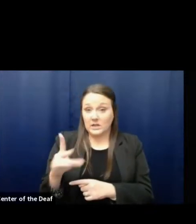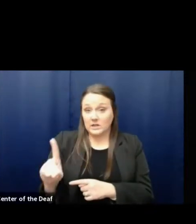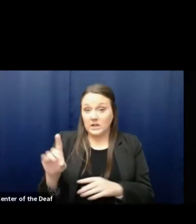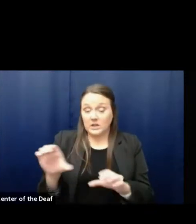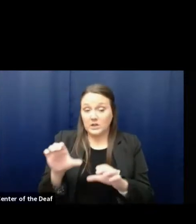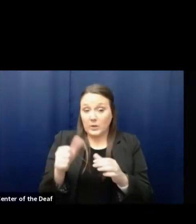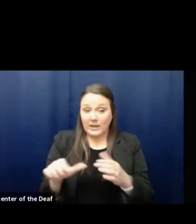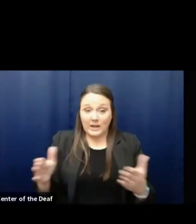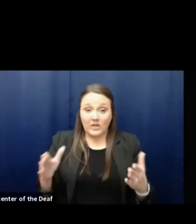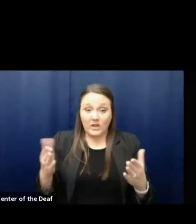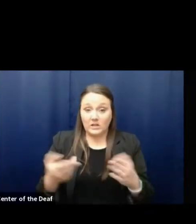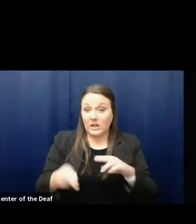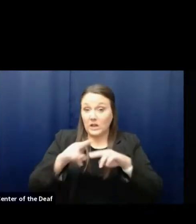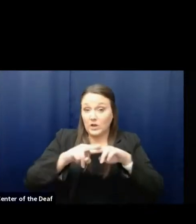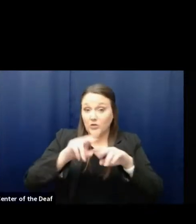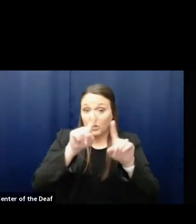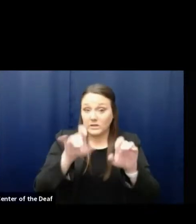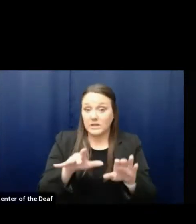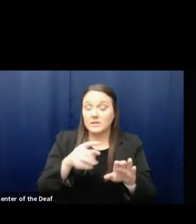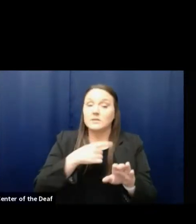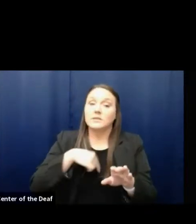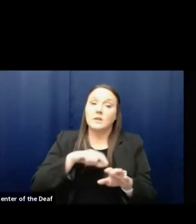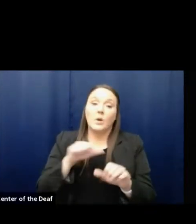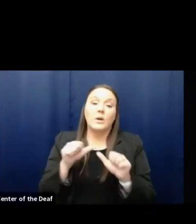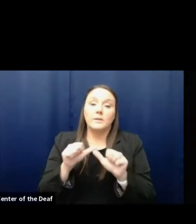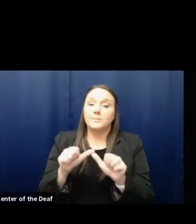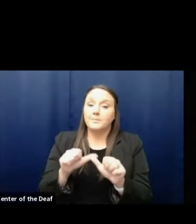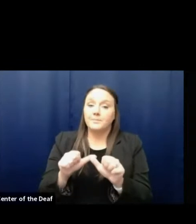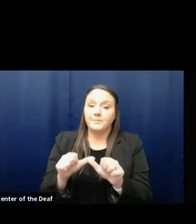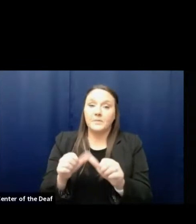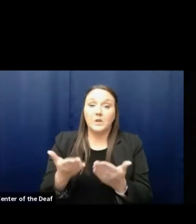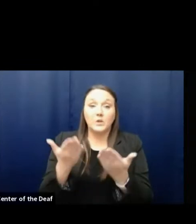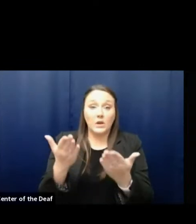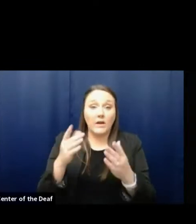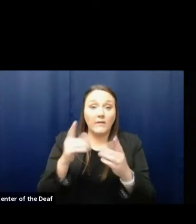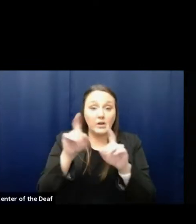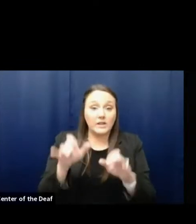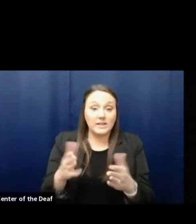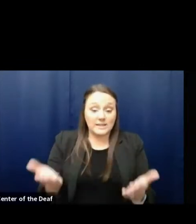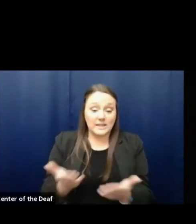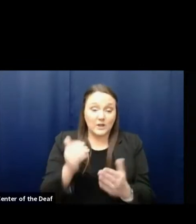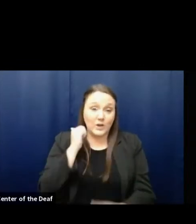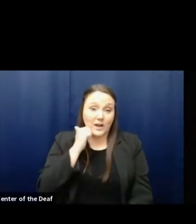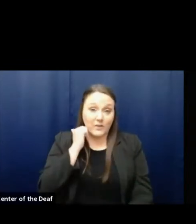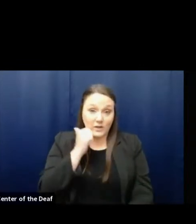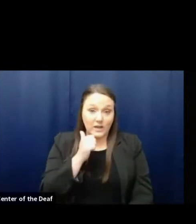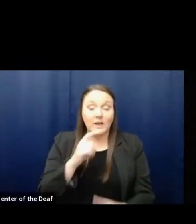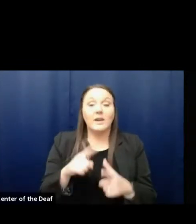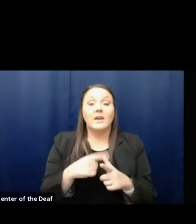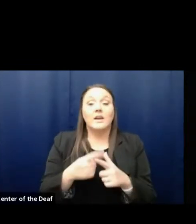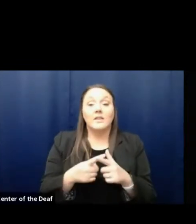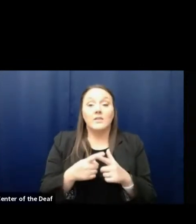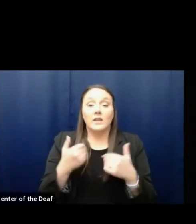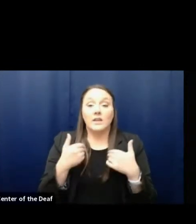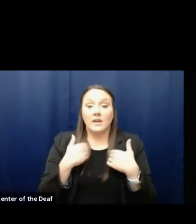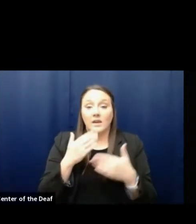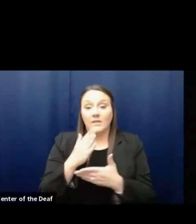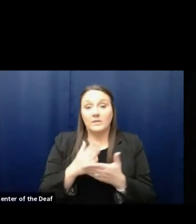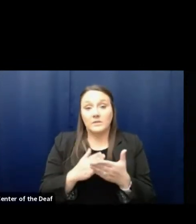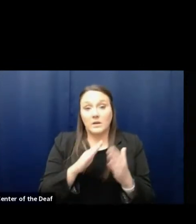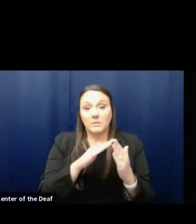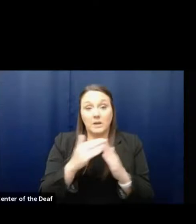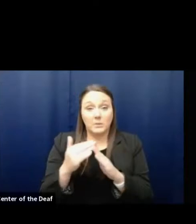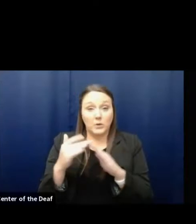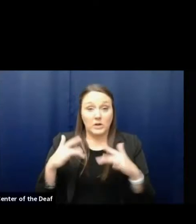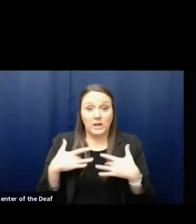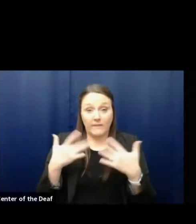testing in the community? We are continuing to offer testing here every day, and then we have had some community